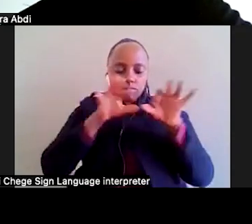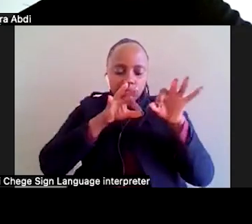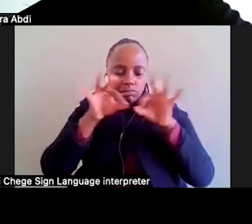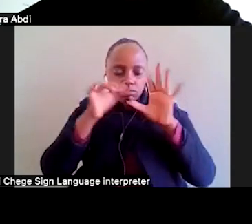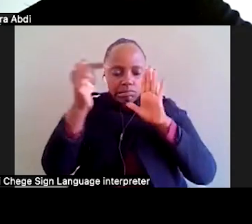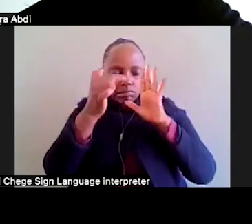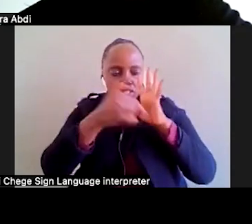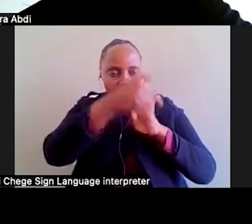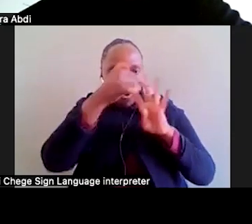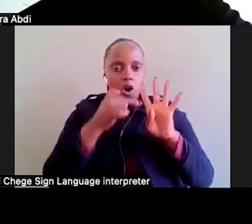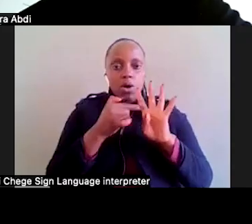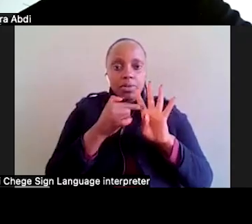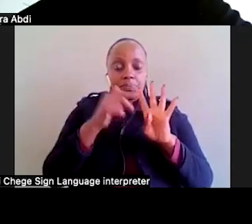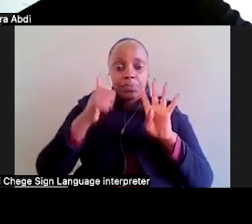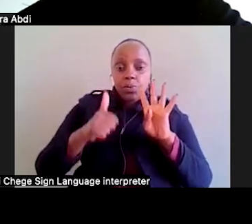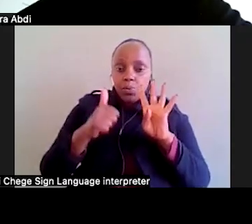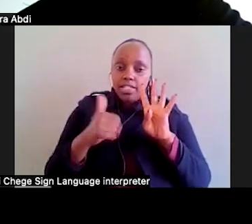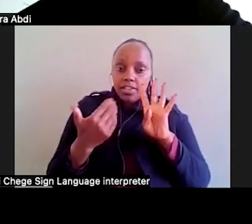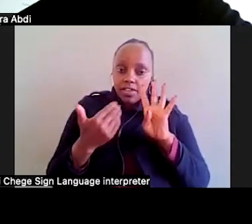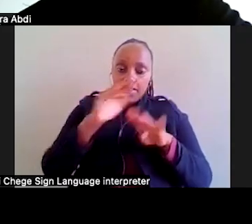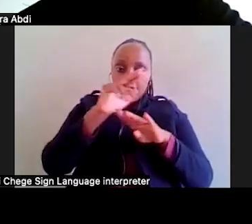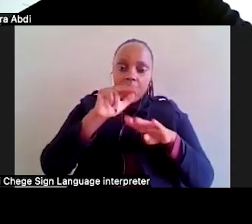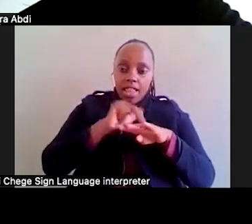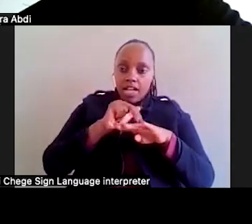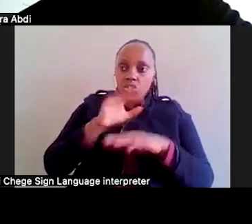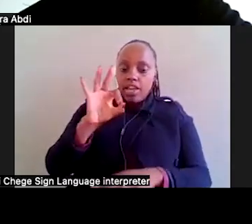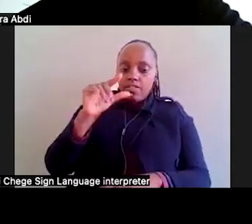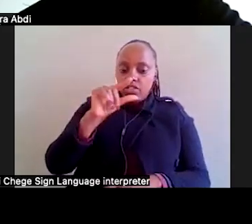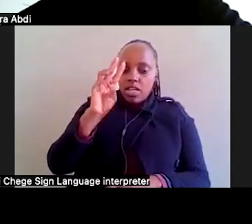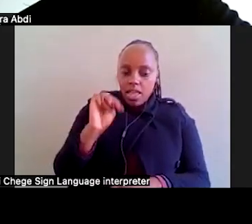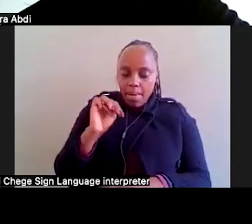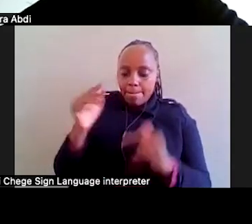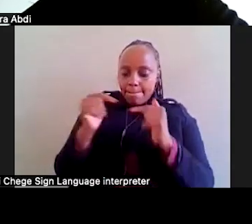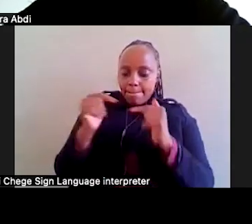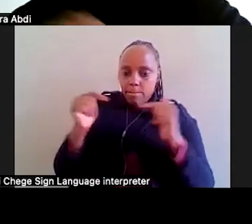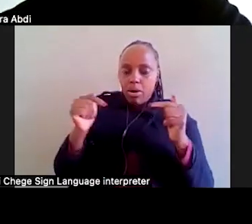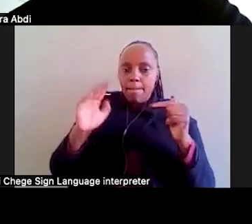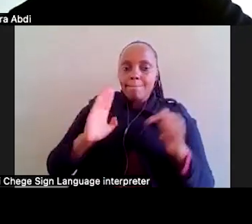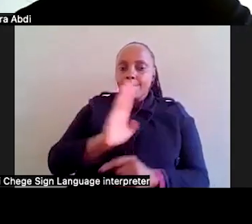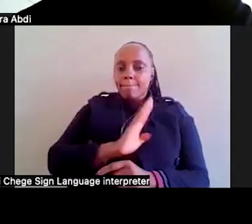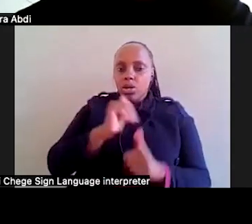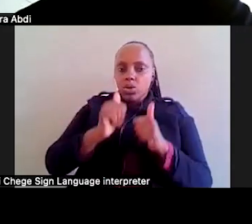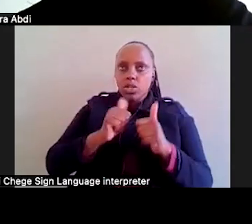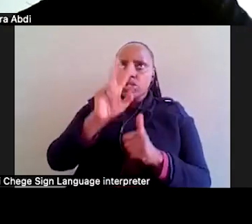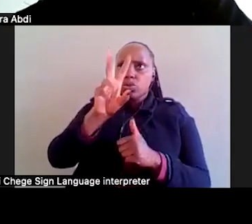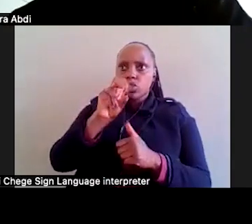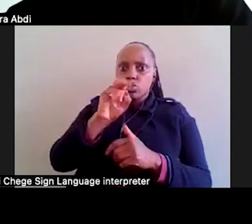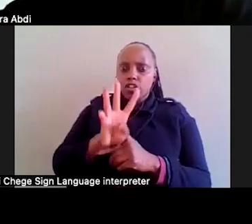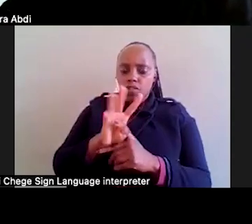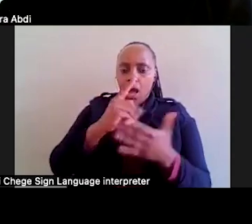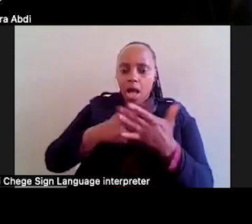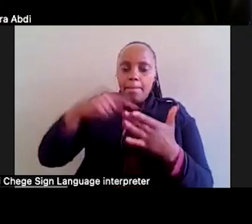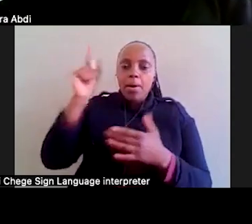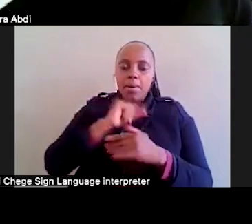which is that the National Anti-FGM policy was approved in 2024, as